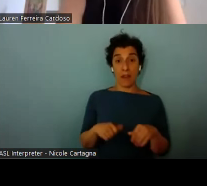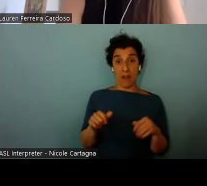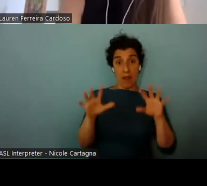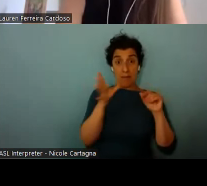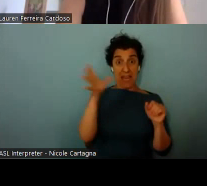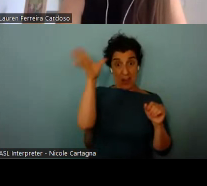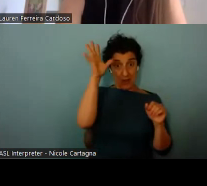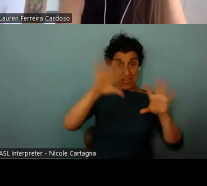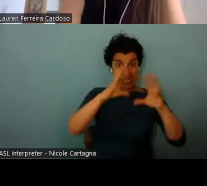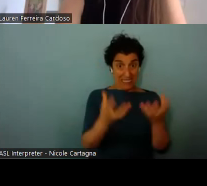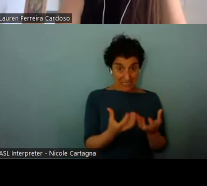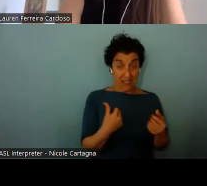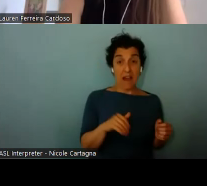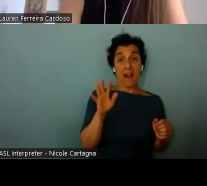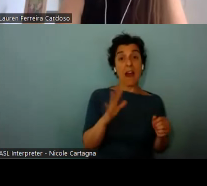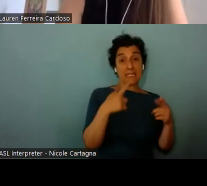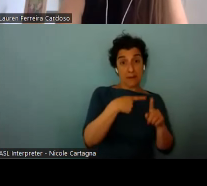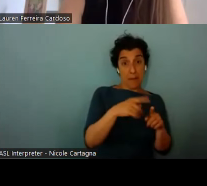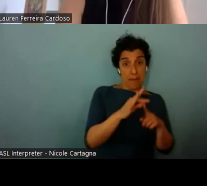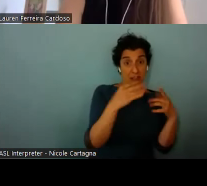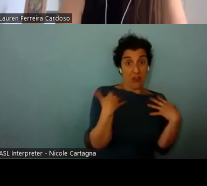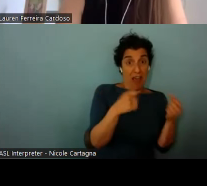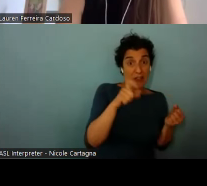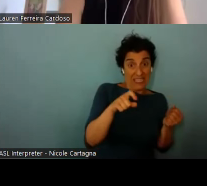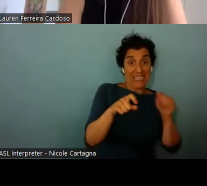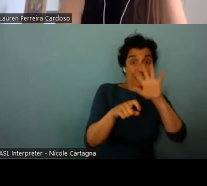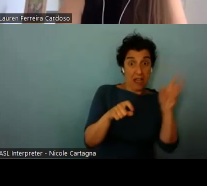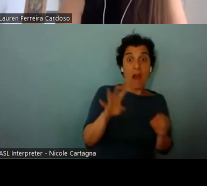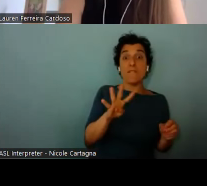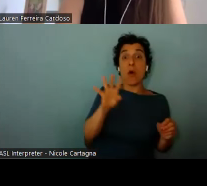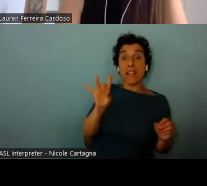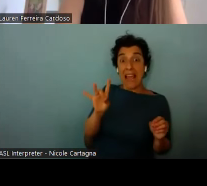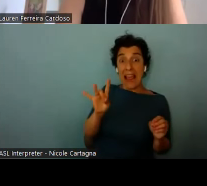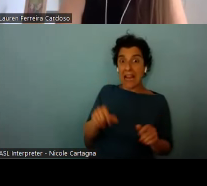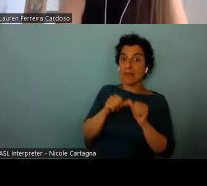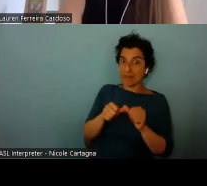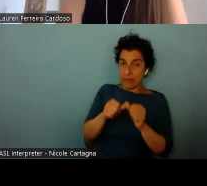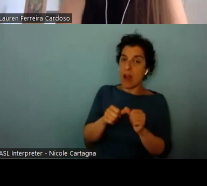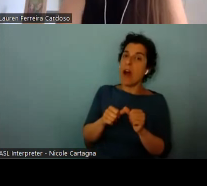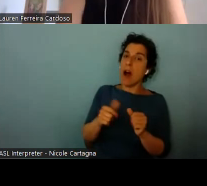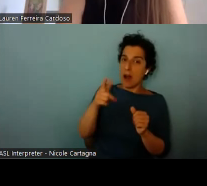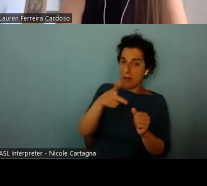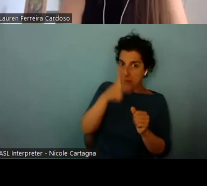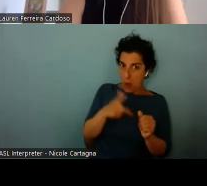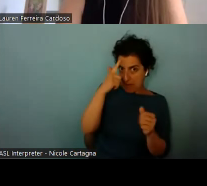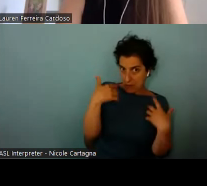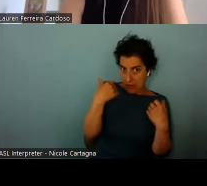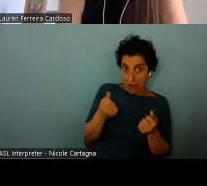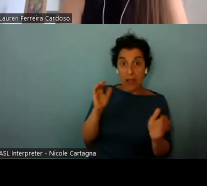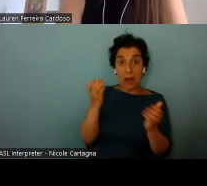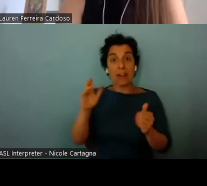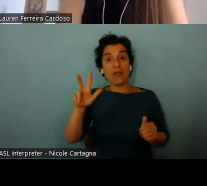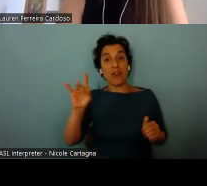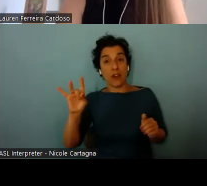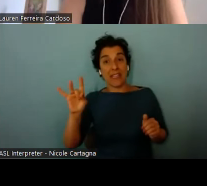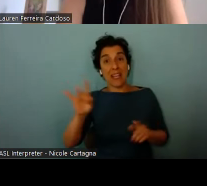parents of youth and children with special health needs reported persistent poor mental health compared to 30% of other parents.